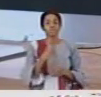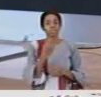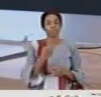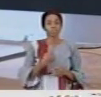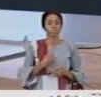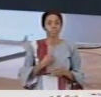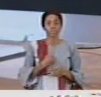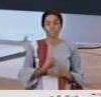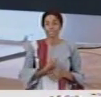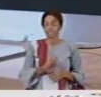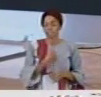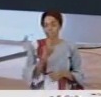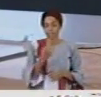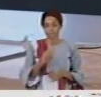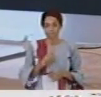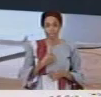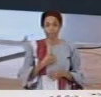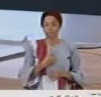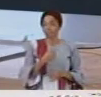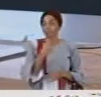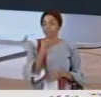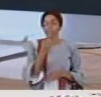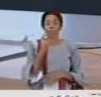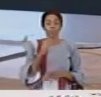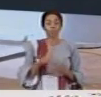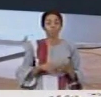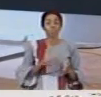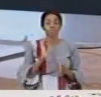Oh, tell me, tell me.